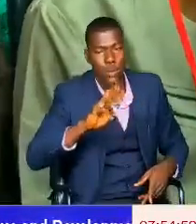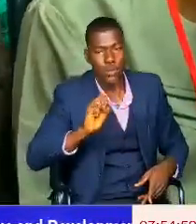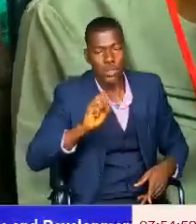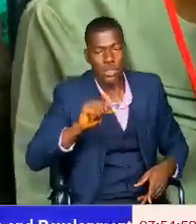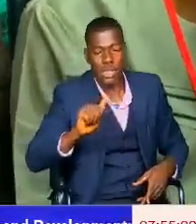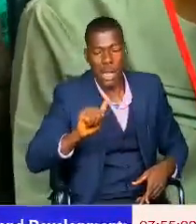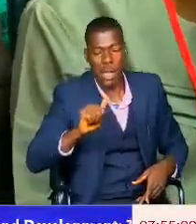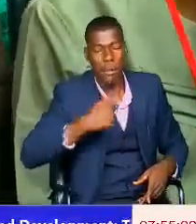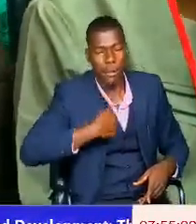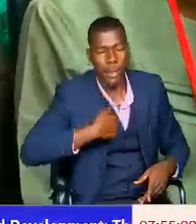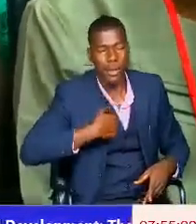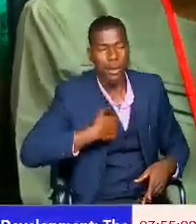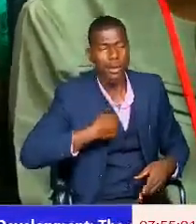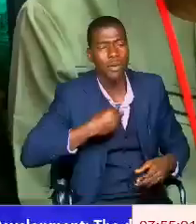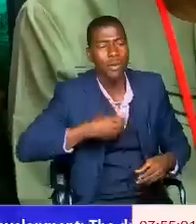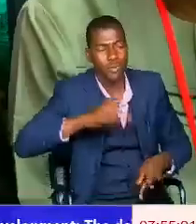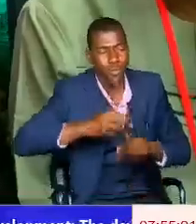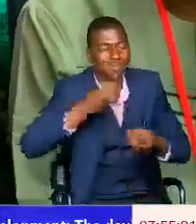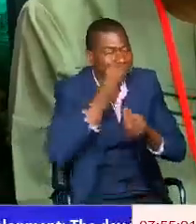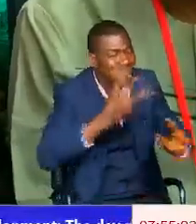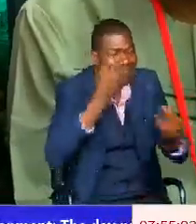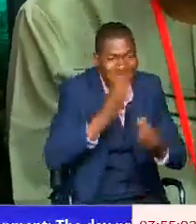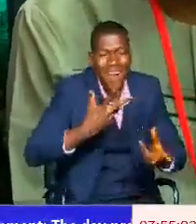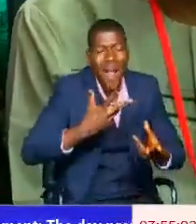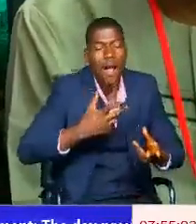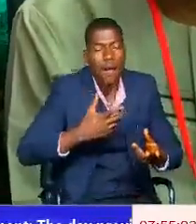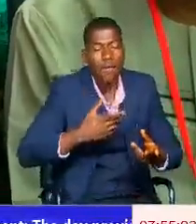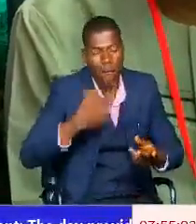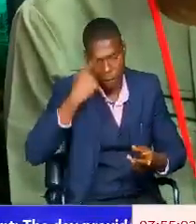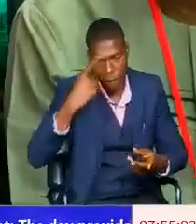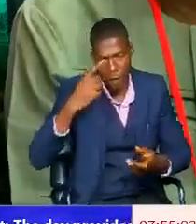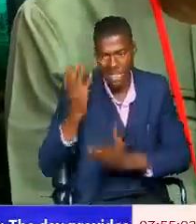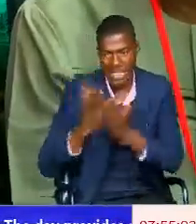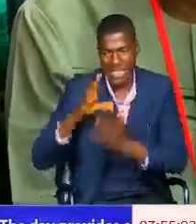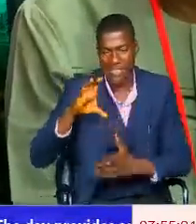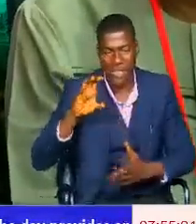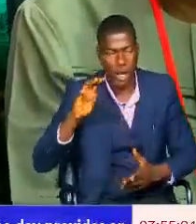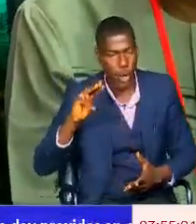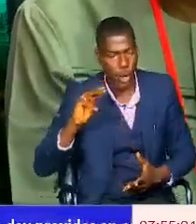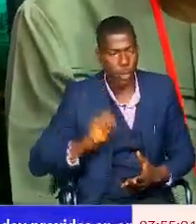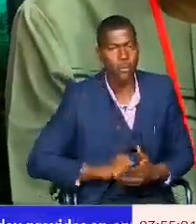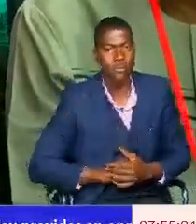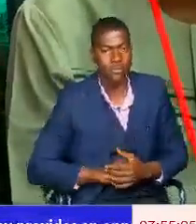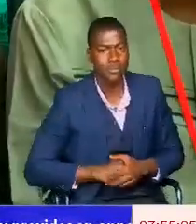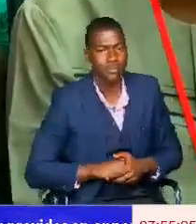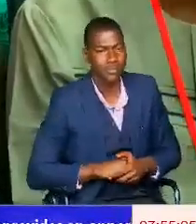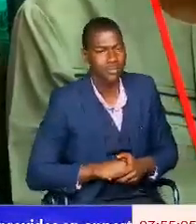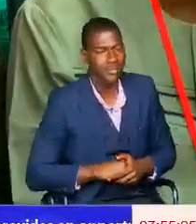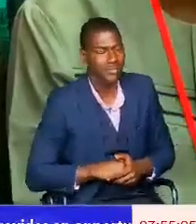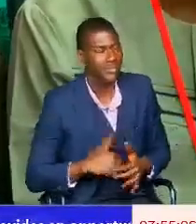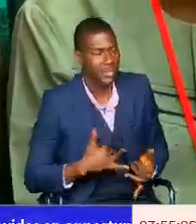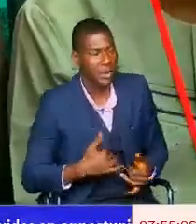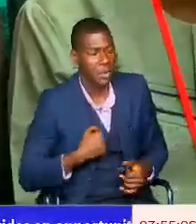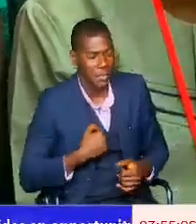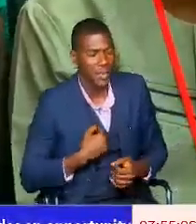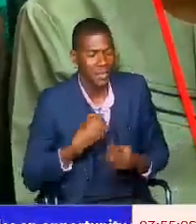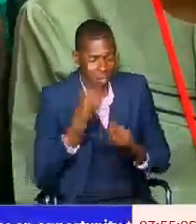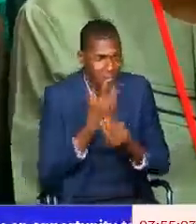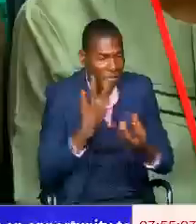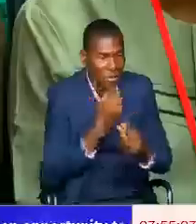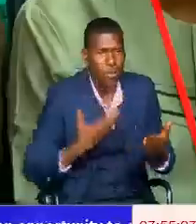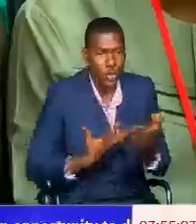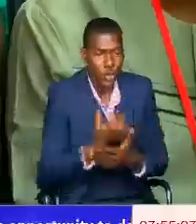my team leader, I don't talk. I go give small update because the microphone no go fit to come back to my hand again. Now your microphone now. So make I use